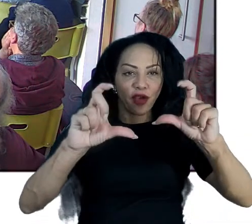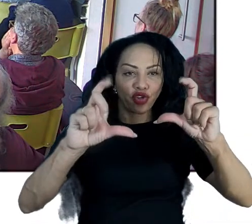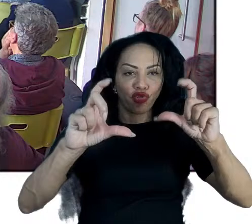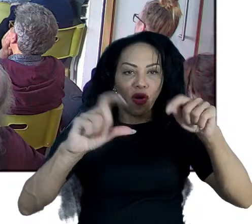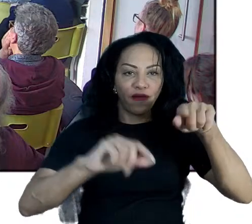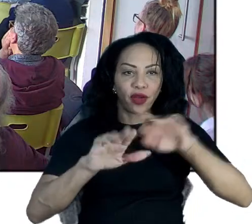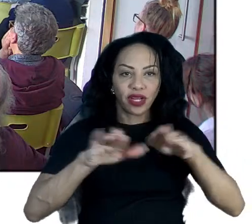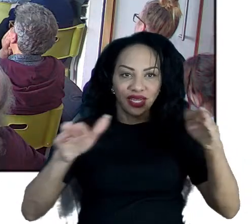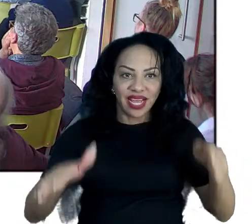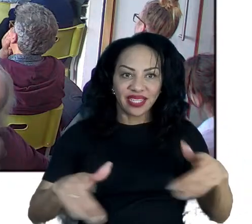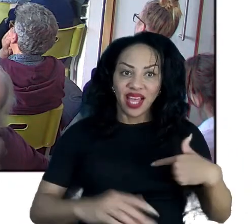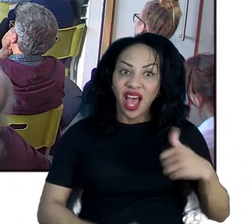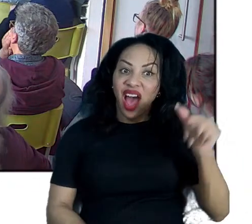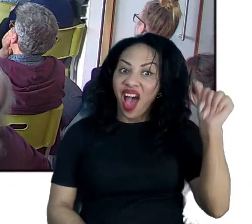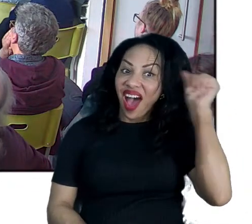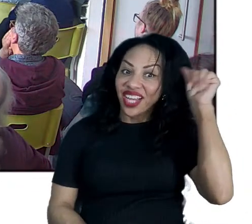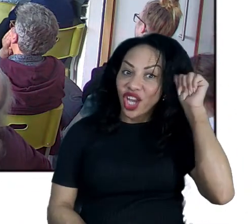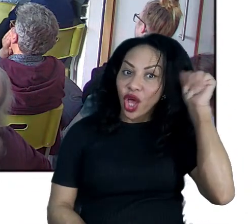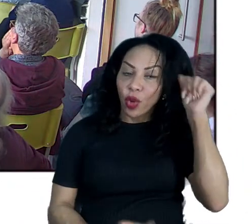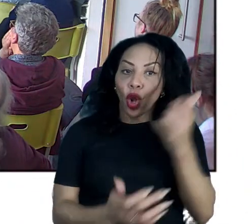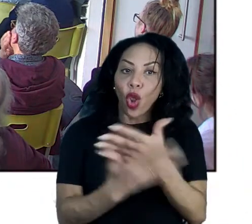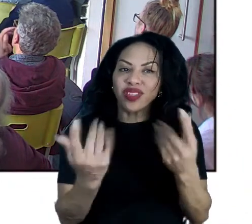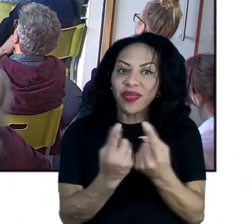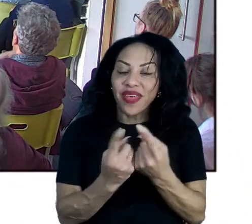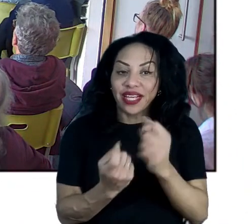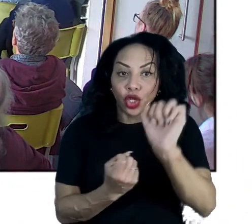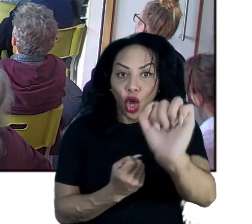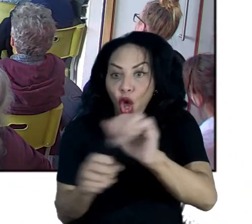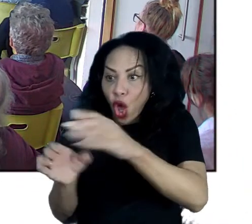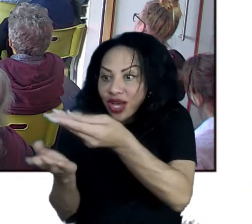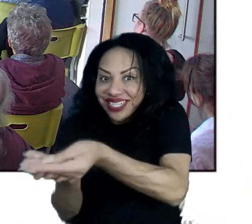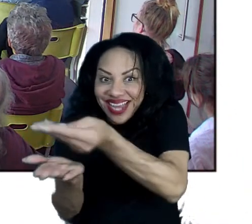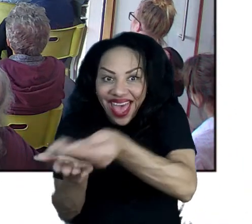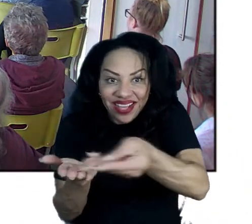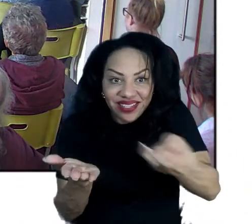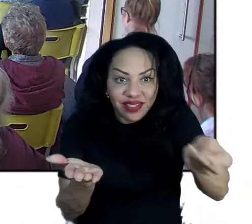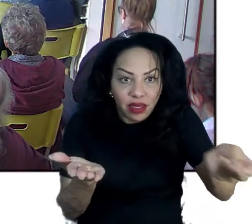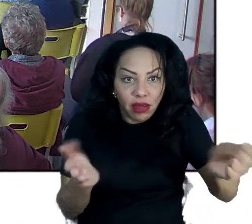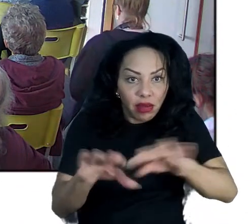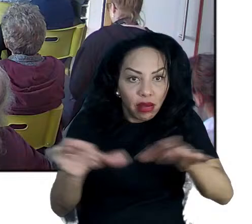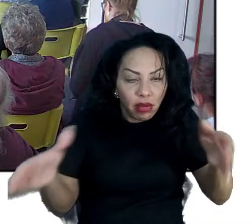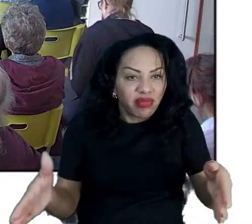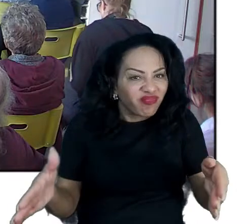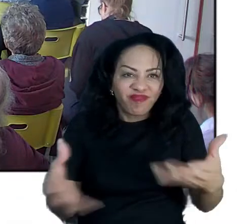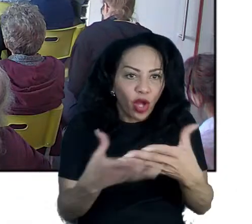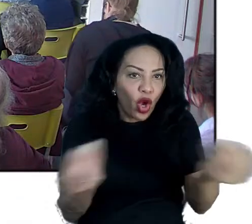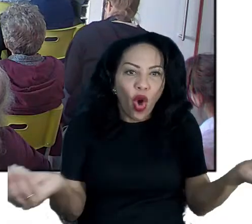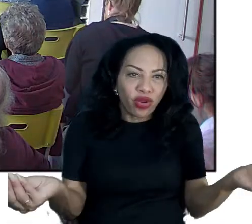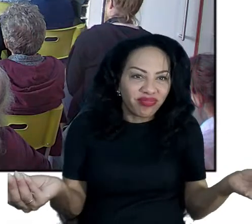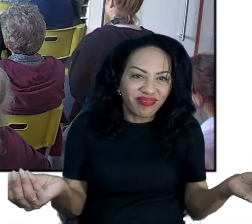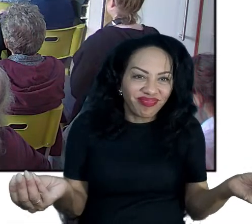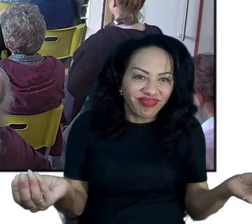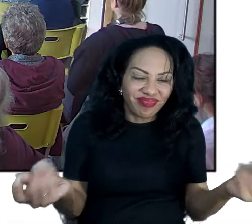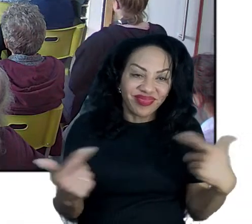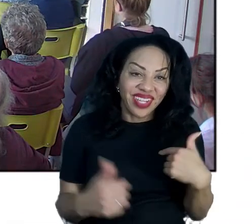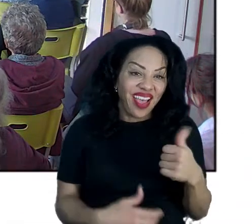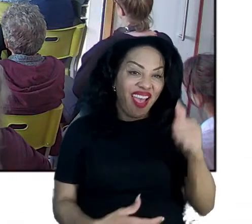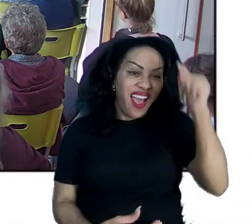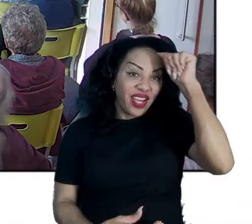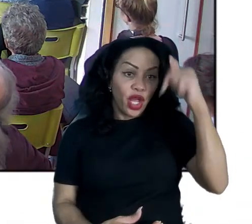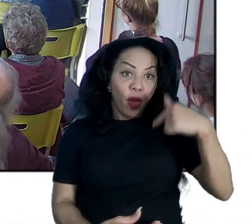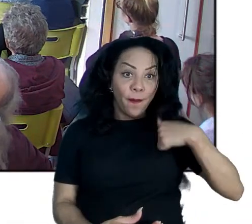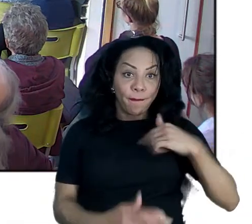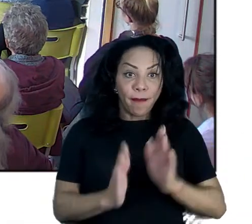on her desk isn't in the archive. And I know that the files that I generated when I worked there aren't